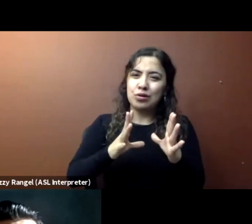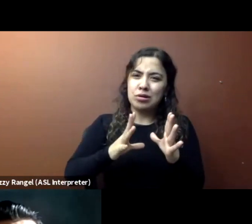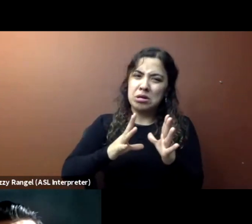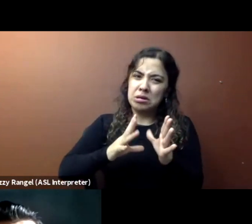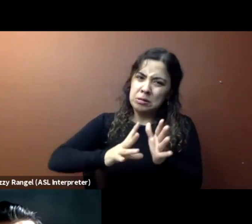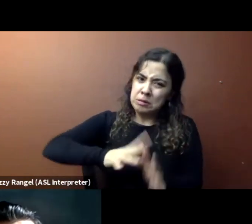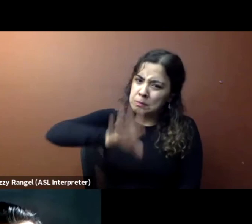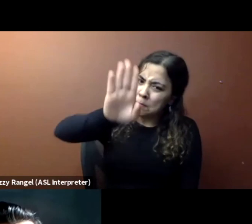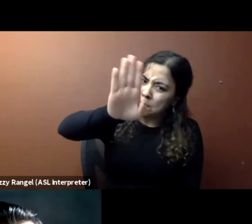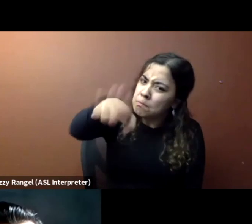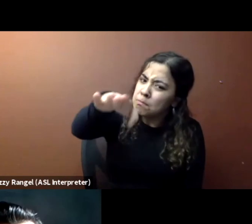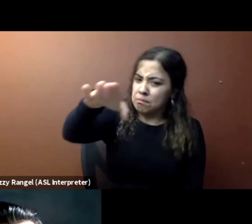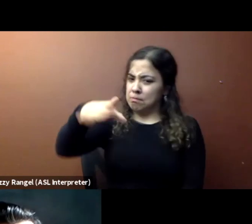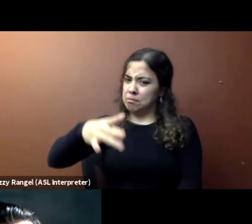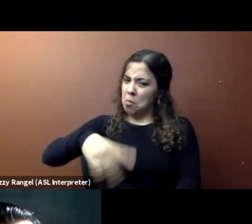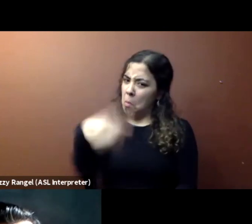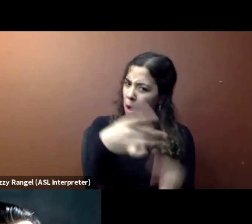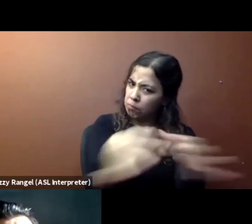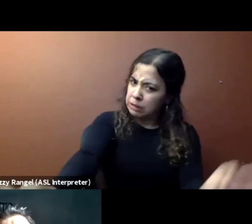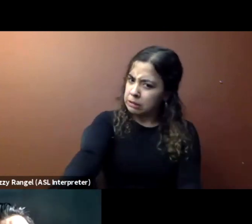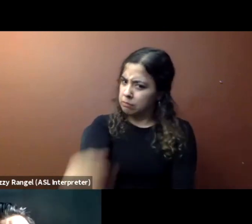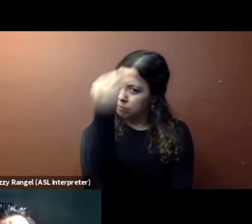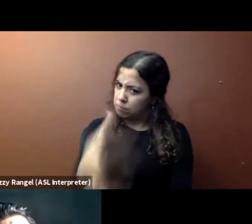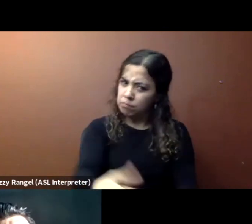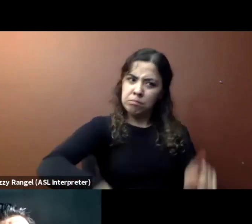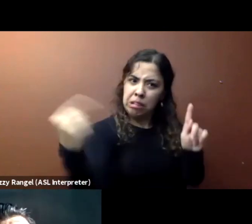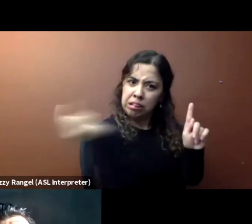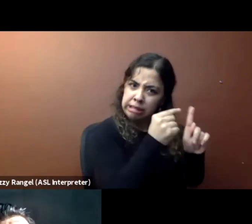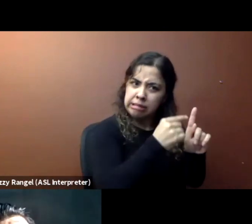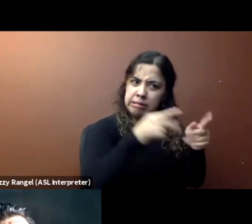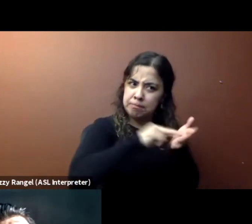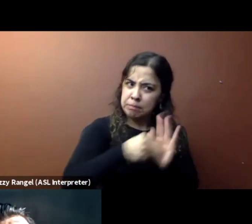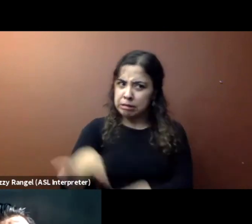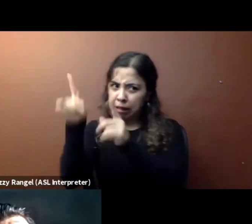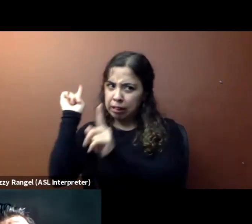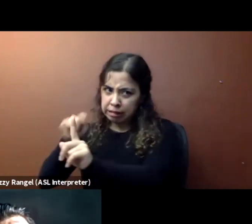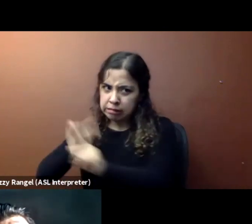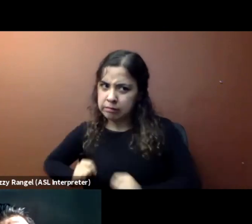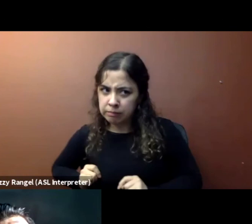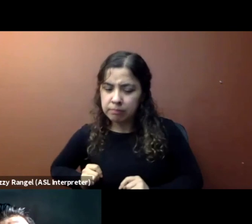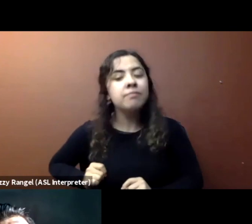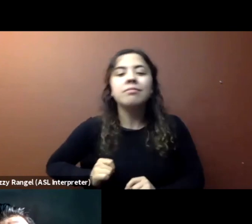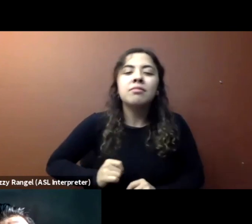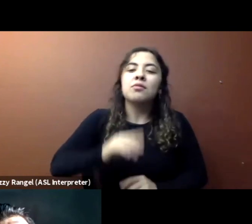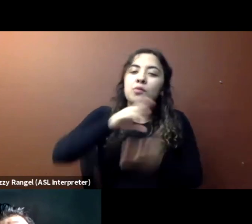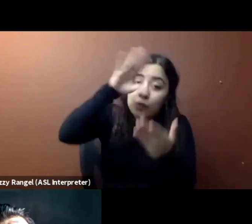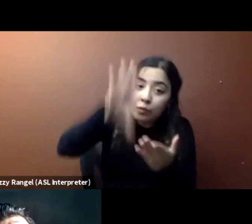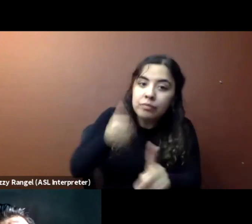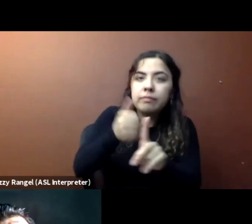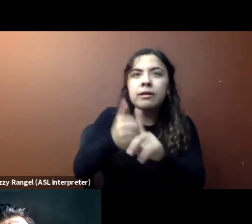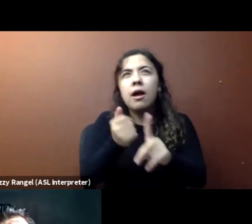upon students. Let them interpret it however they see fit. Talk a lot about feelings